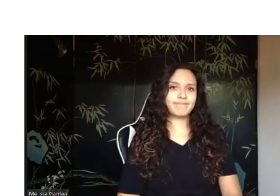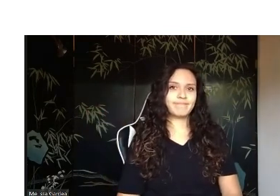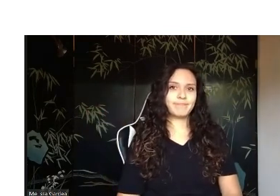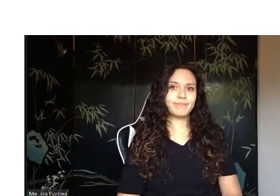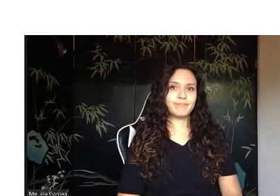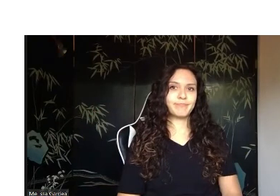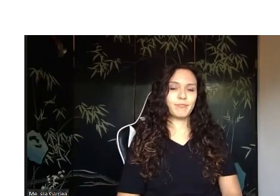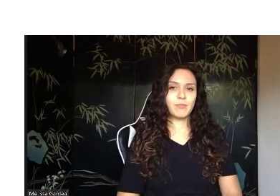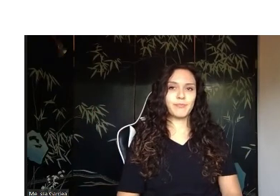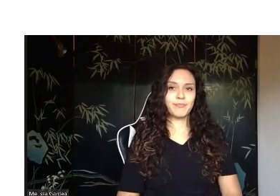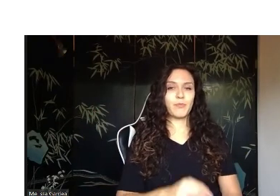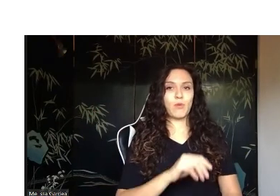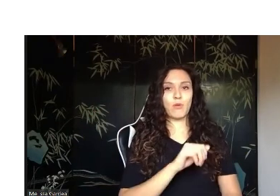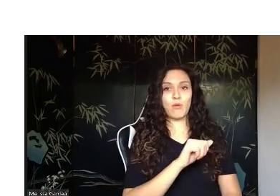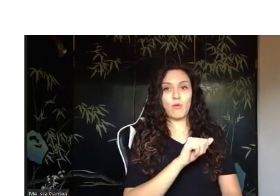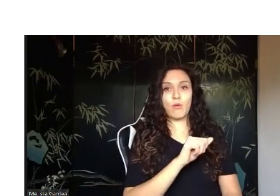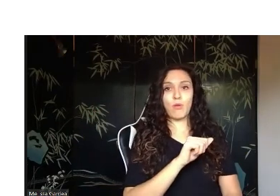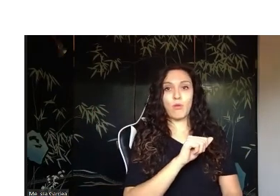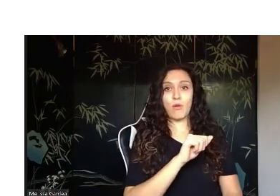Why?